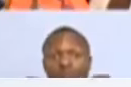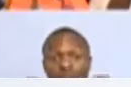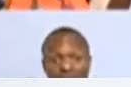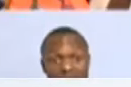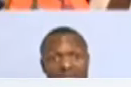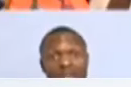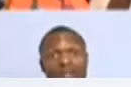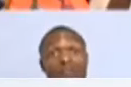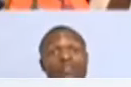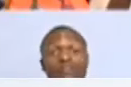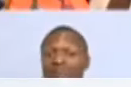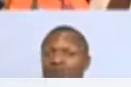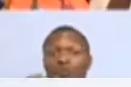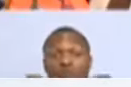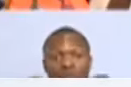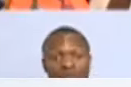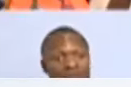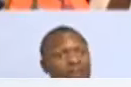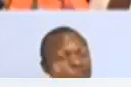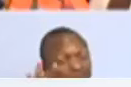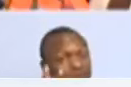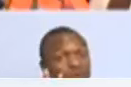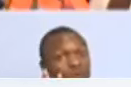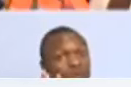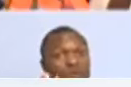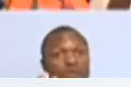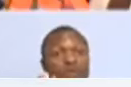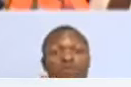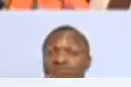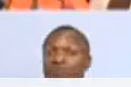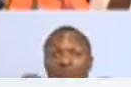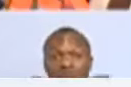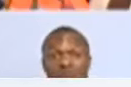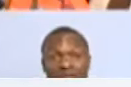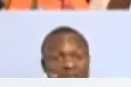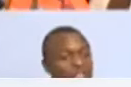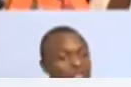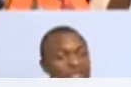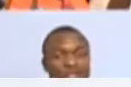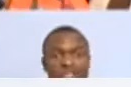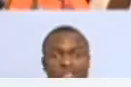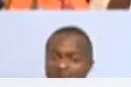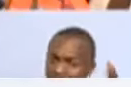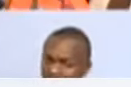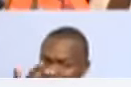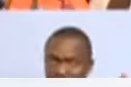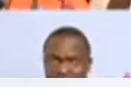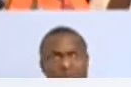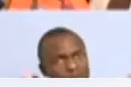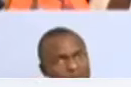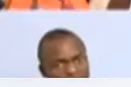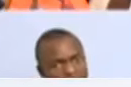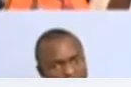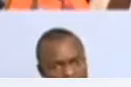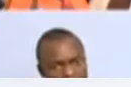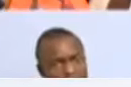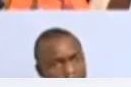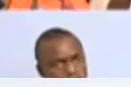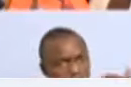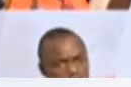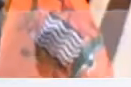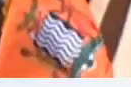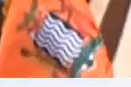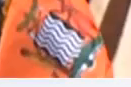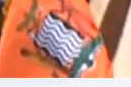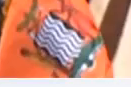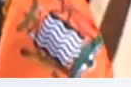falsehoods are now found to be falsehoods, the nation will be burning. So if you want to run a country, what country will you run which is in